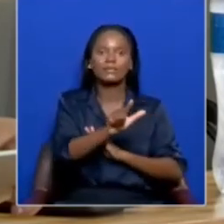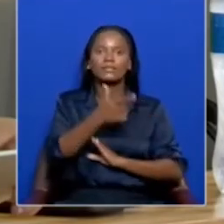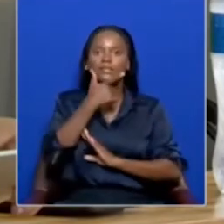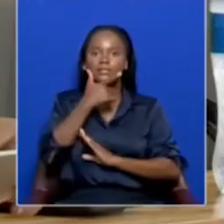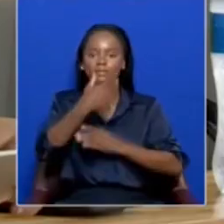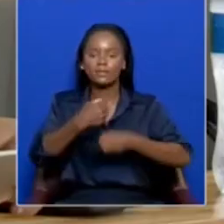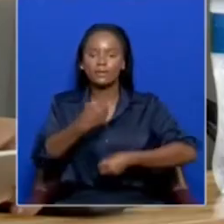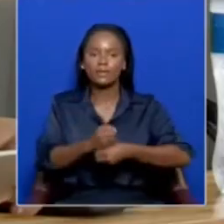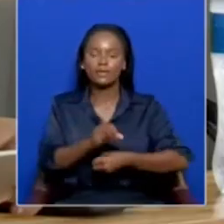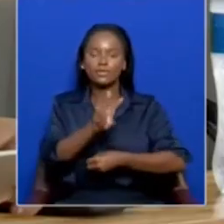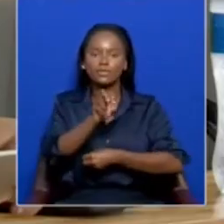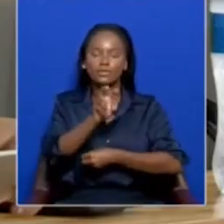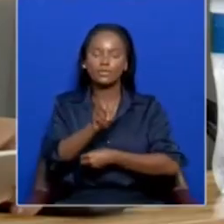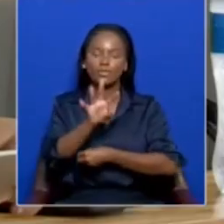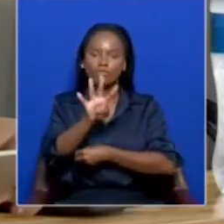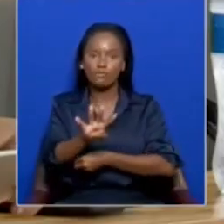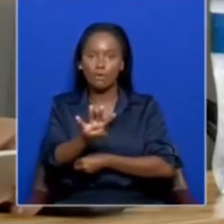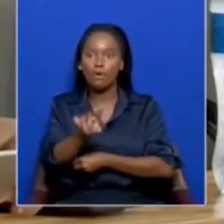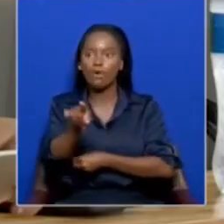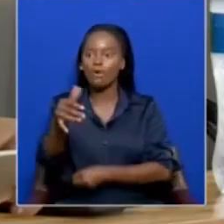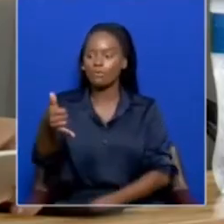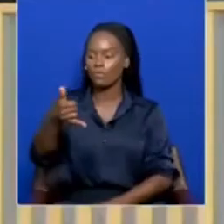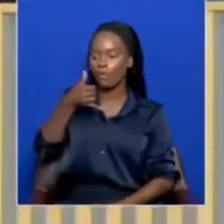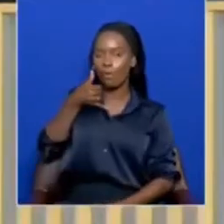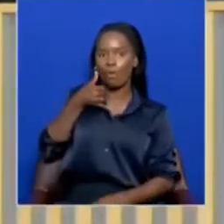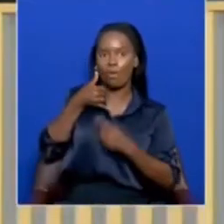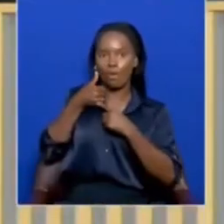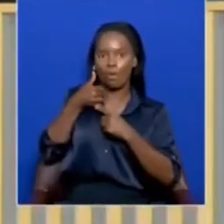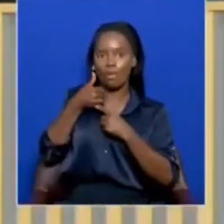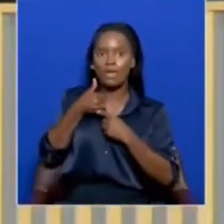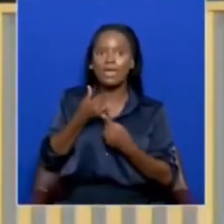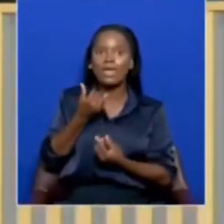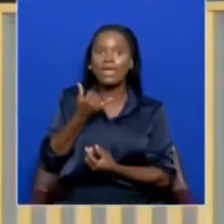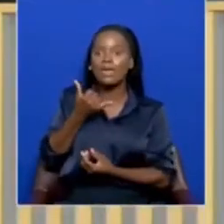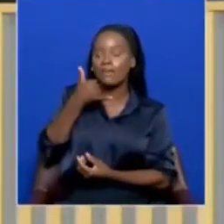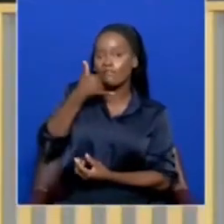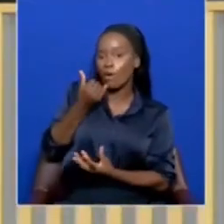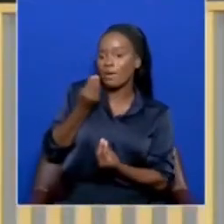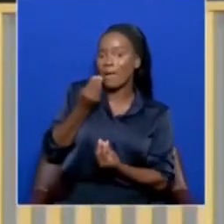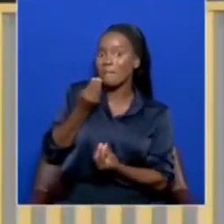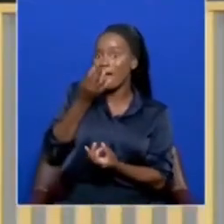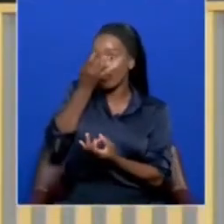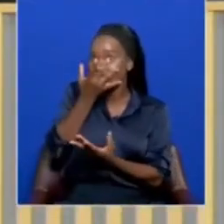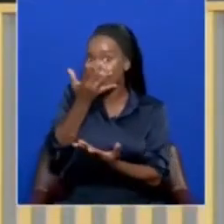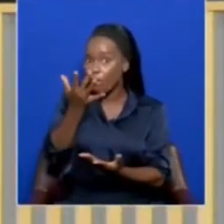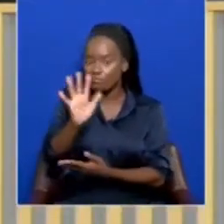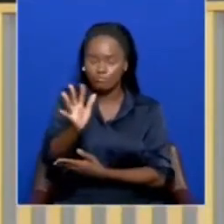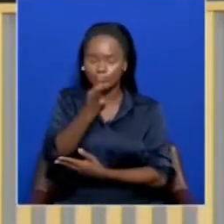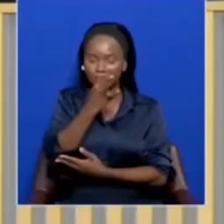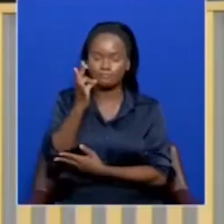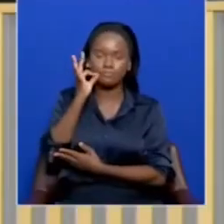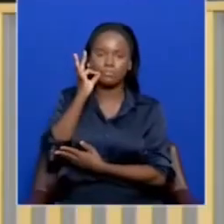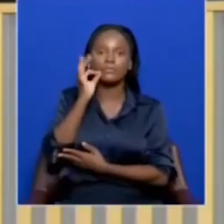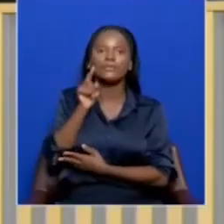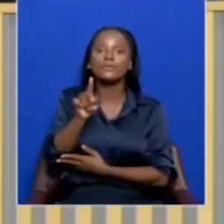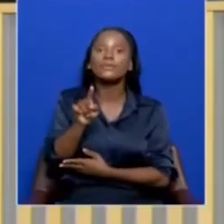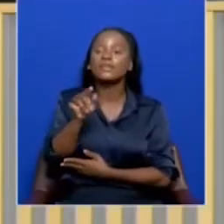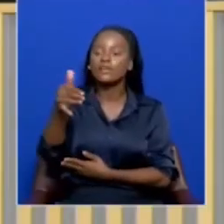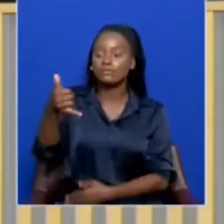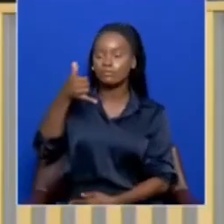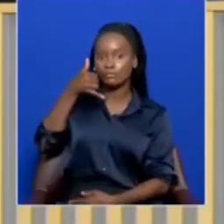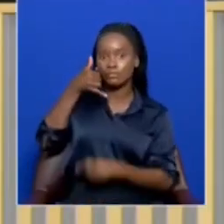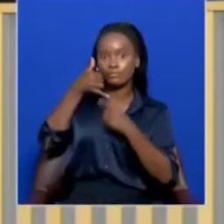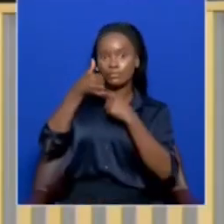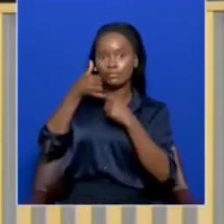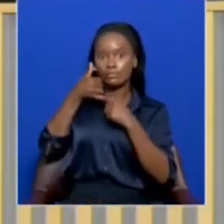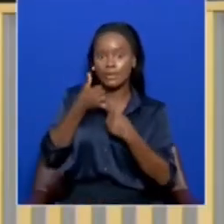cell phone number that I won't mention. I received this call on my cell phone that I won't mention as well. The phone